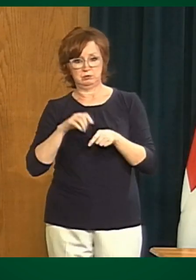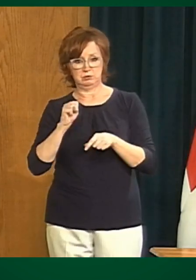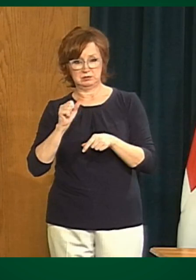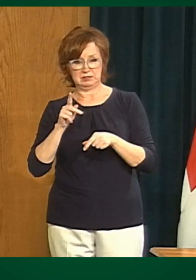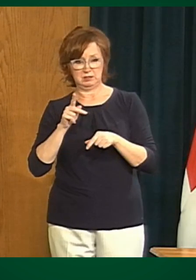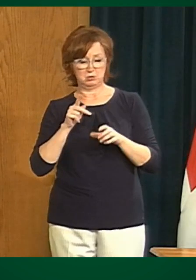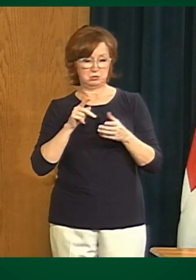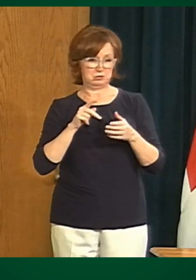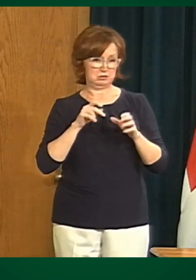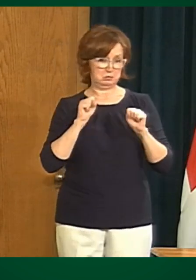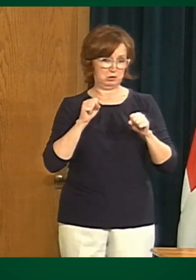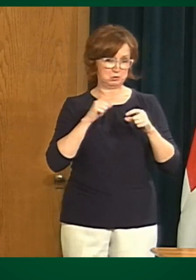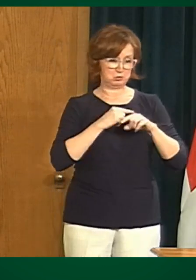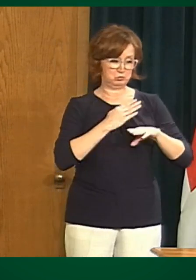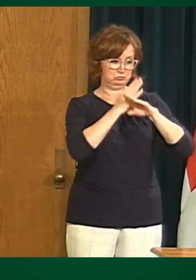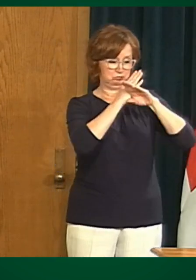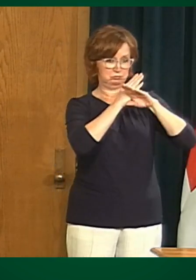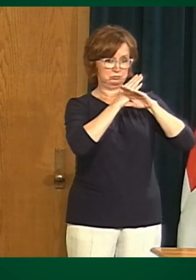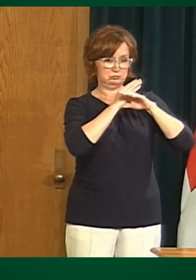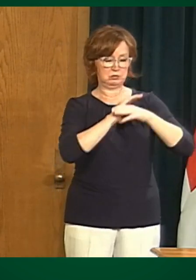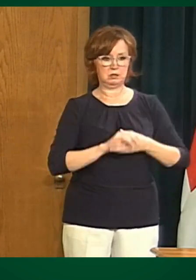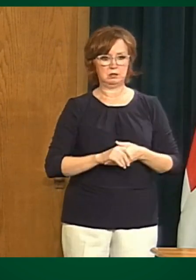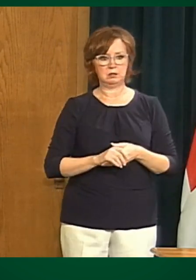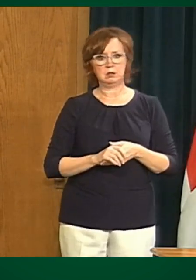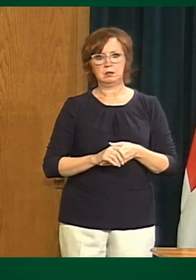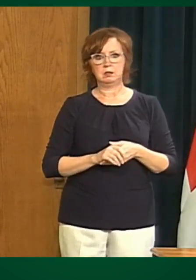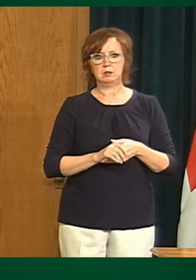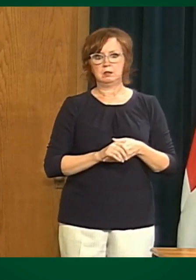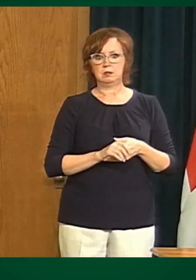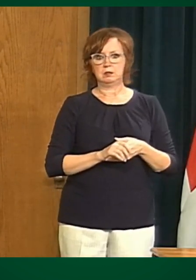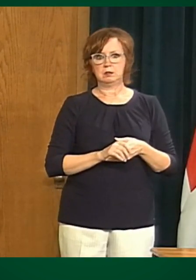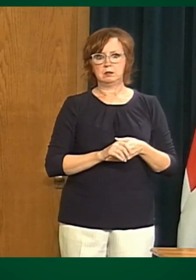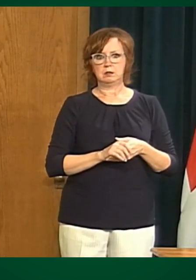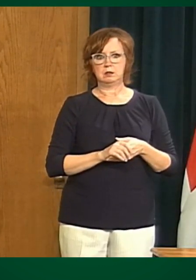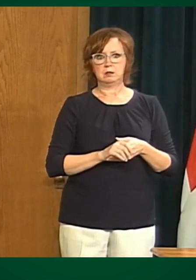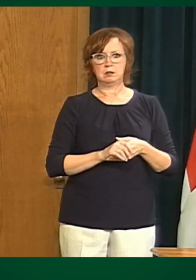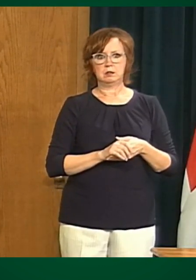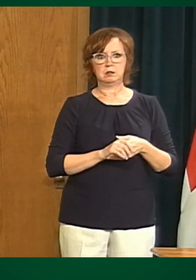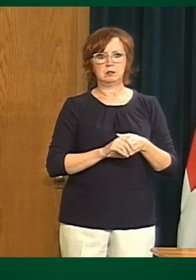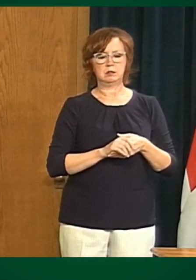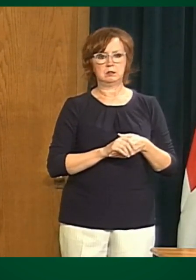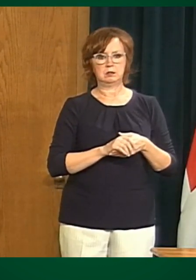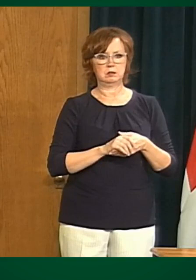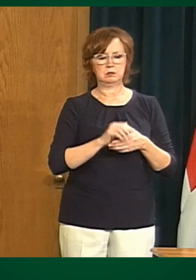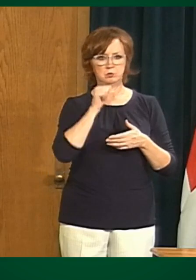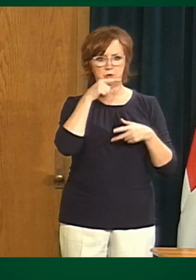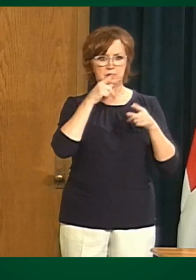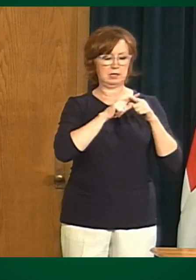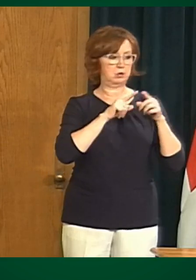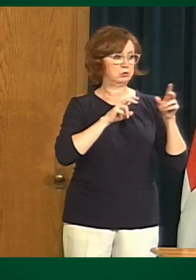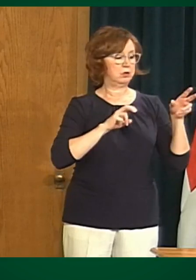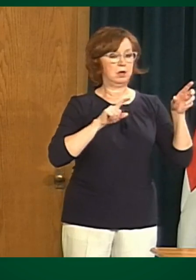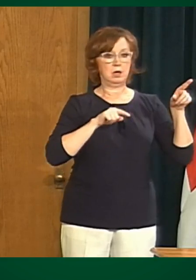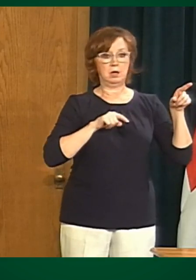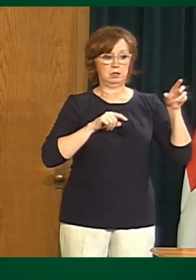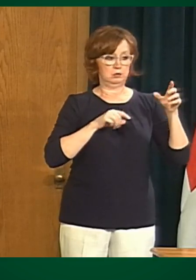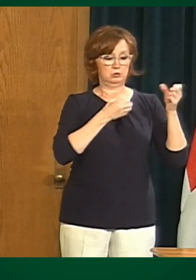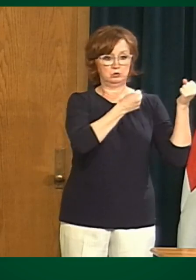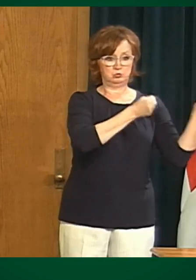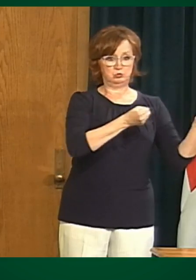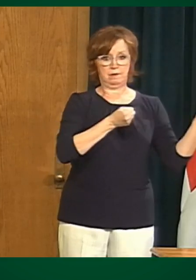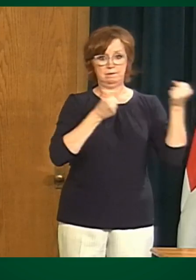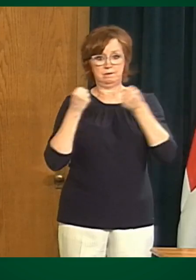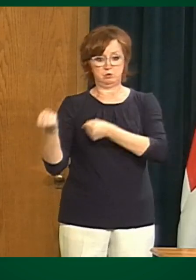not look at something like a 2-week isolation period, going back and forth if it's becoming as large a problem in